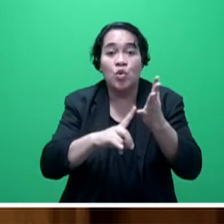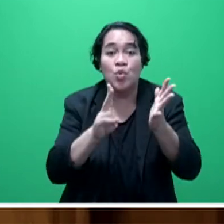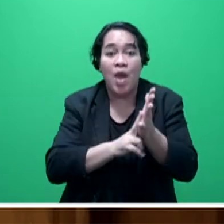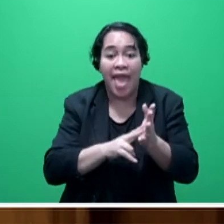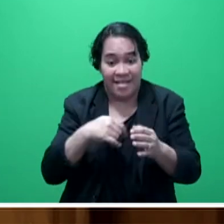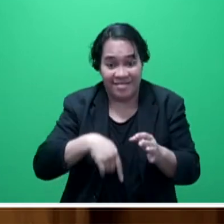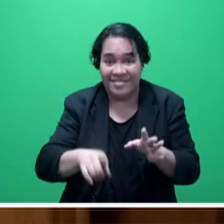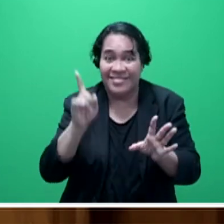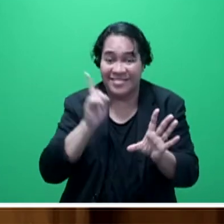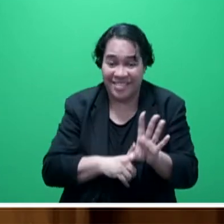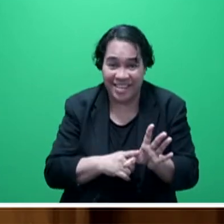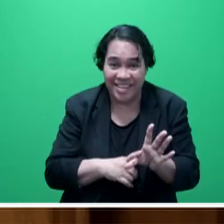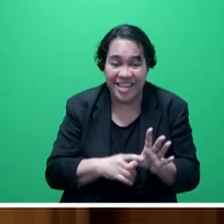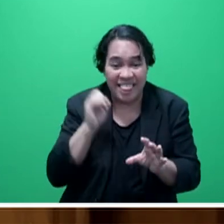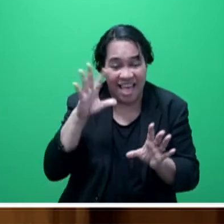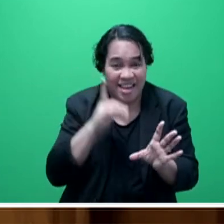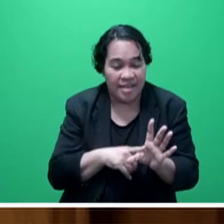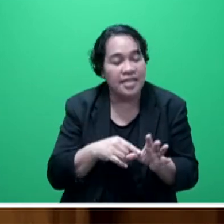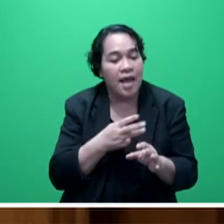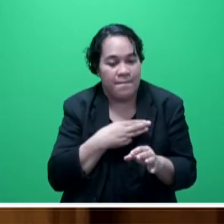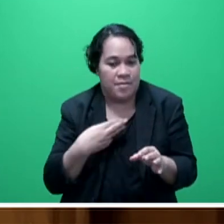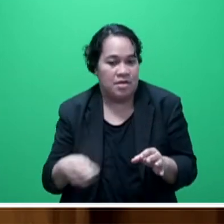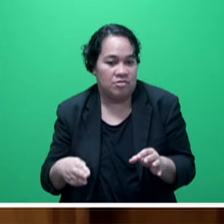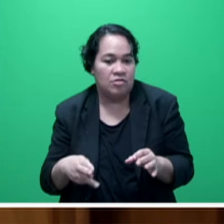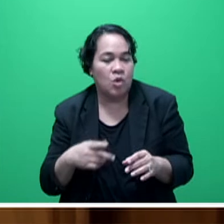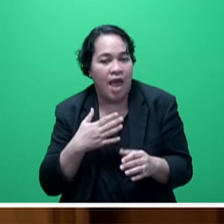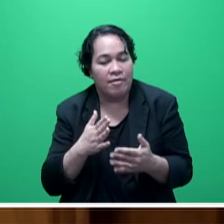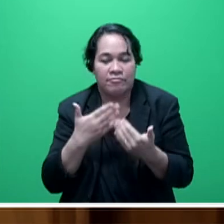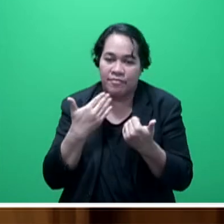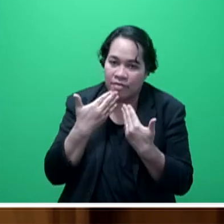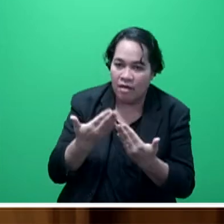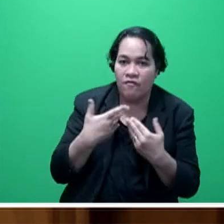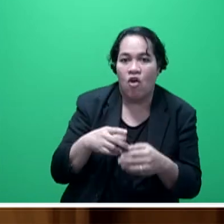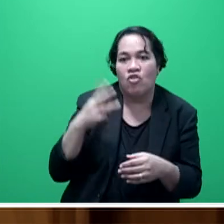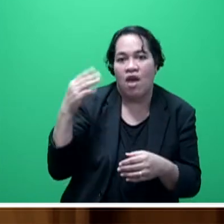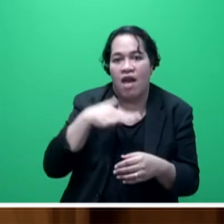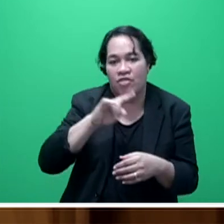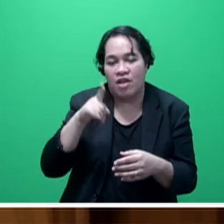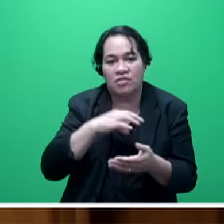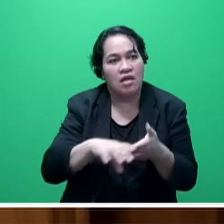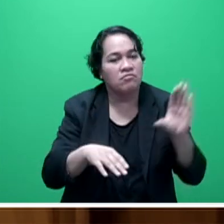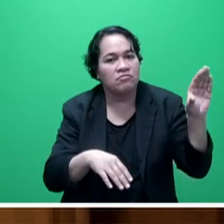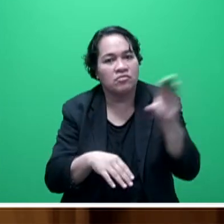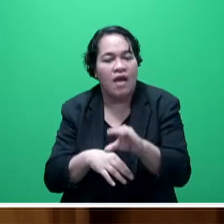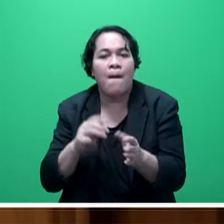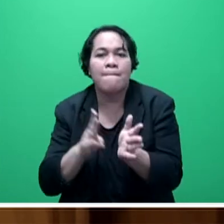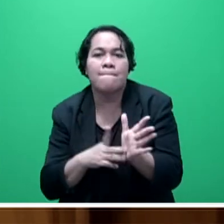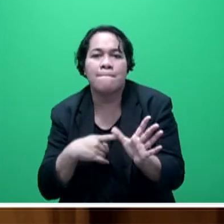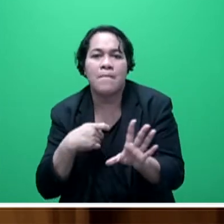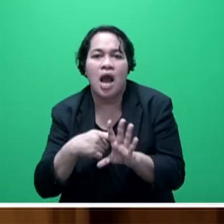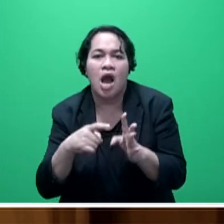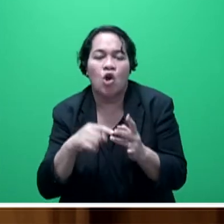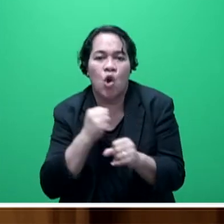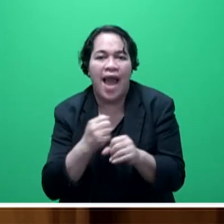Ocean Science, the Ministry welcomes the $300,000 allocated for Makongai Research Centre.